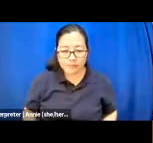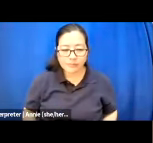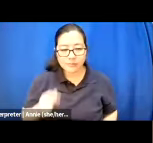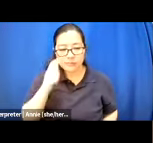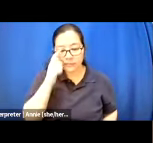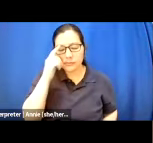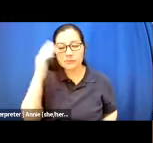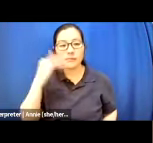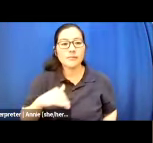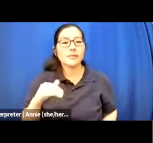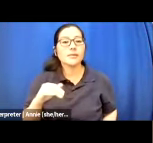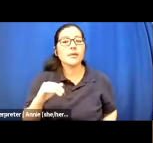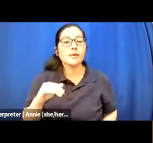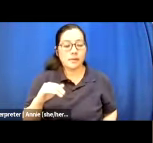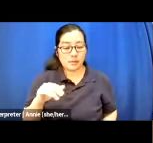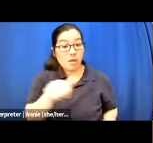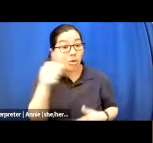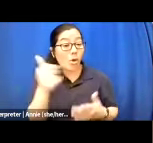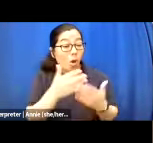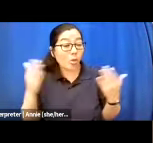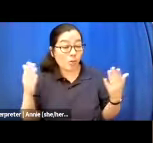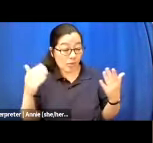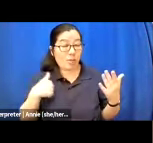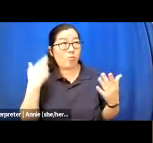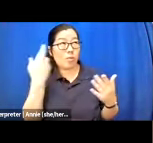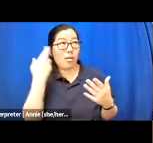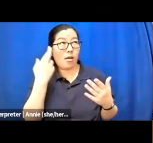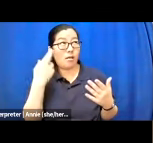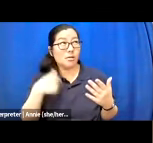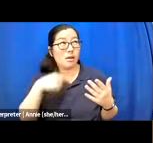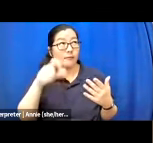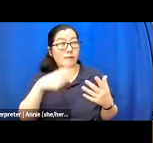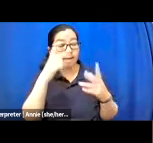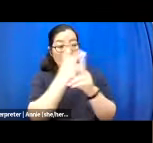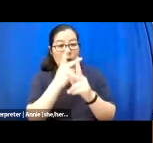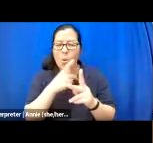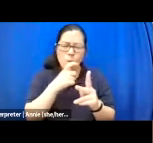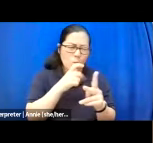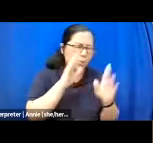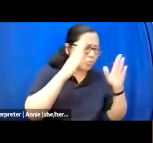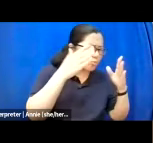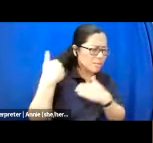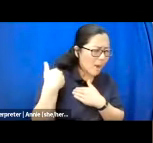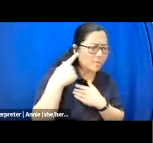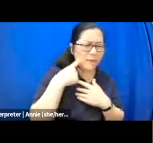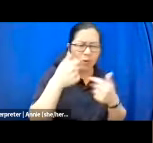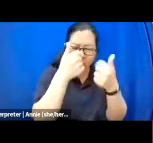And if you could actually, the other thing I realize I have to figure out sometimes who is doing which question. So if you could